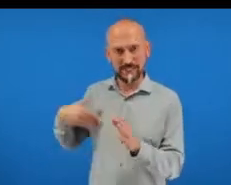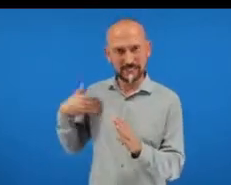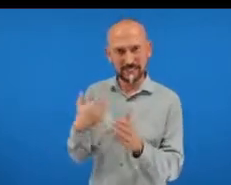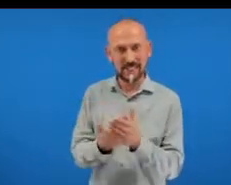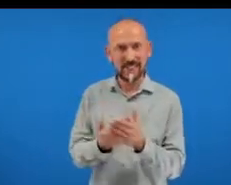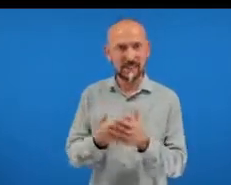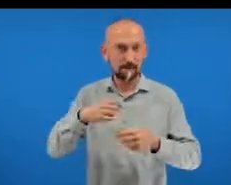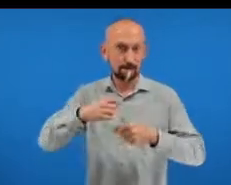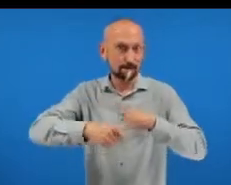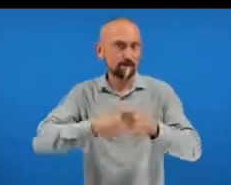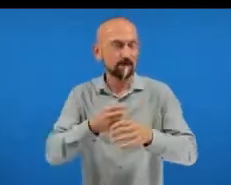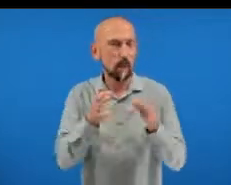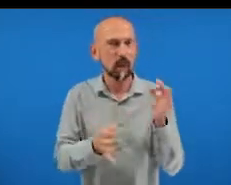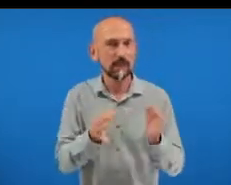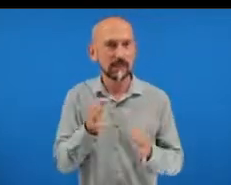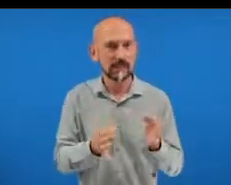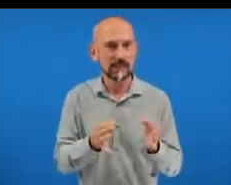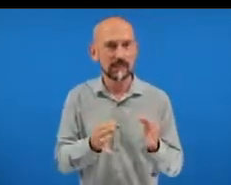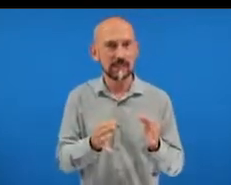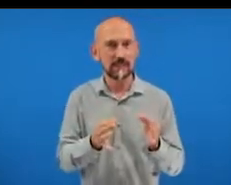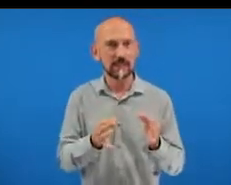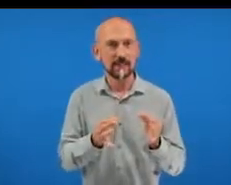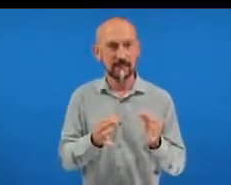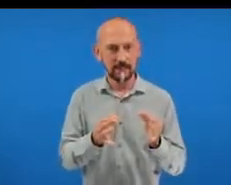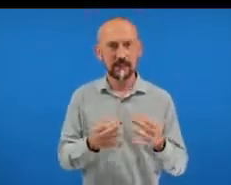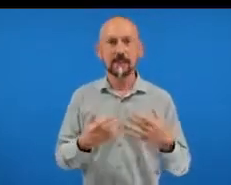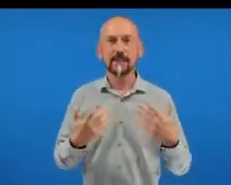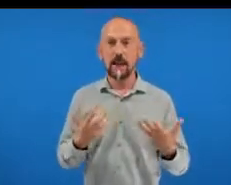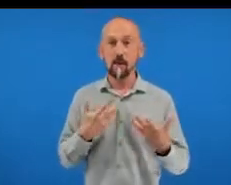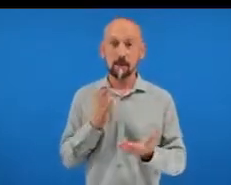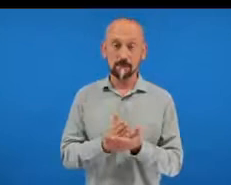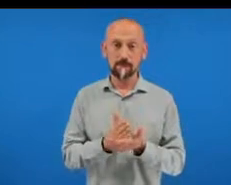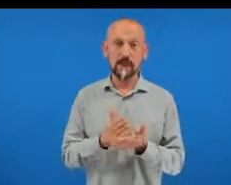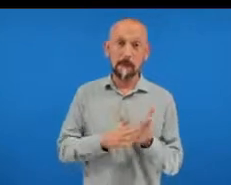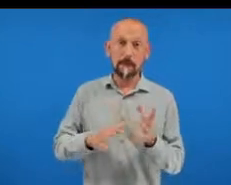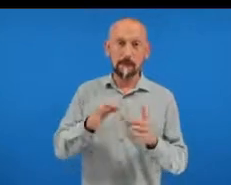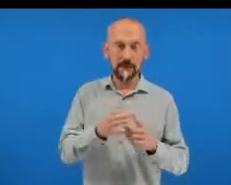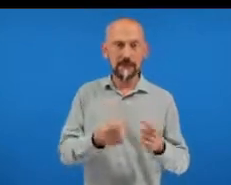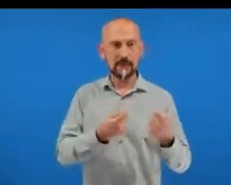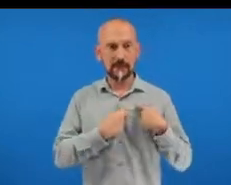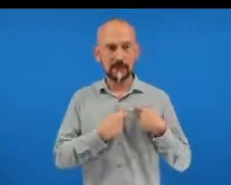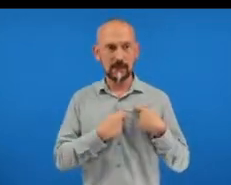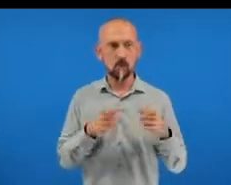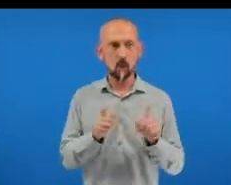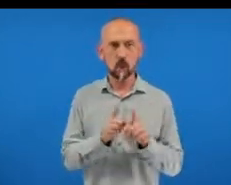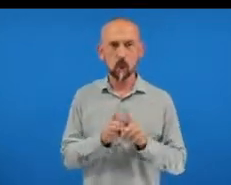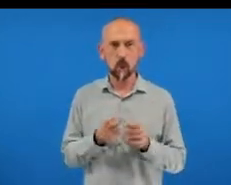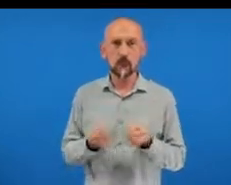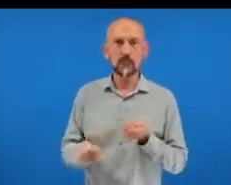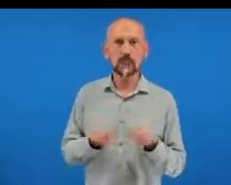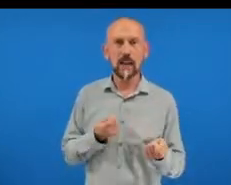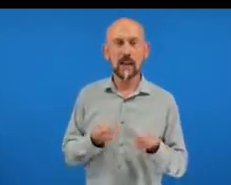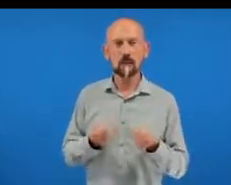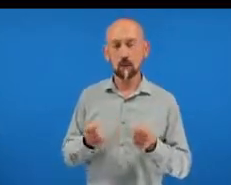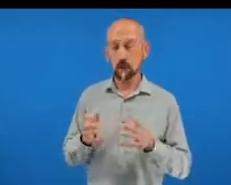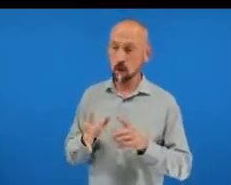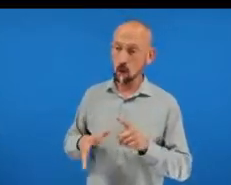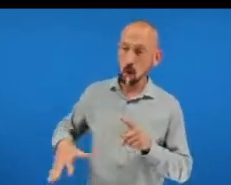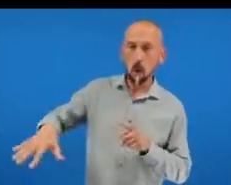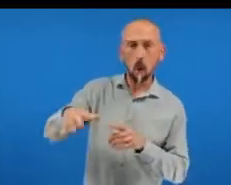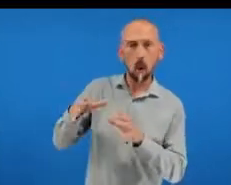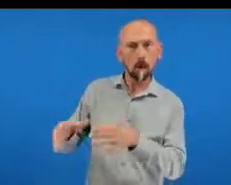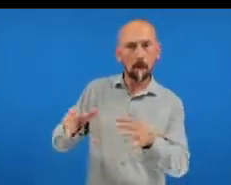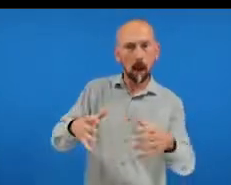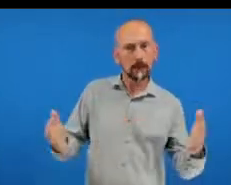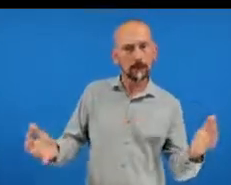role as an MP and also as chair of the All-Party Parliamentary Group for Psychology in